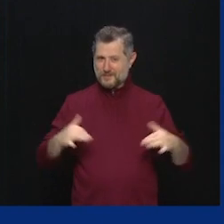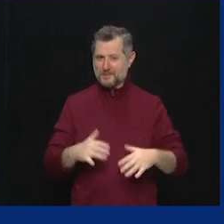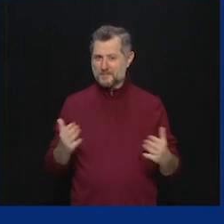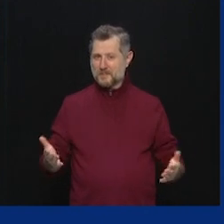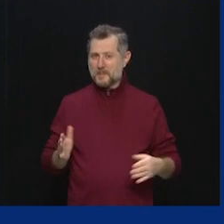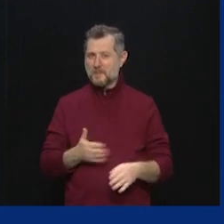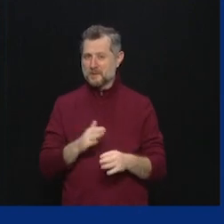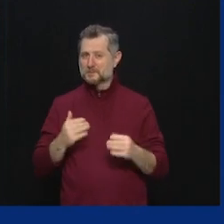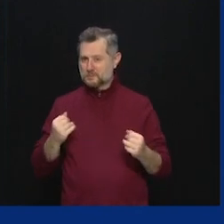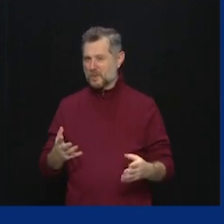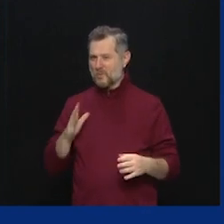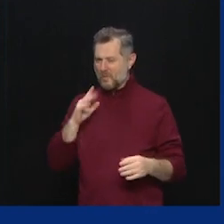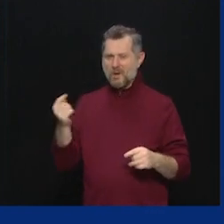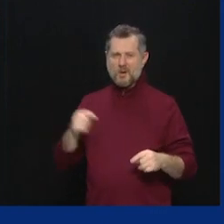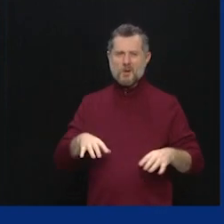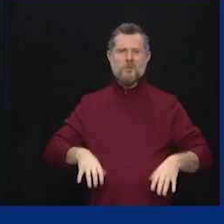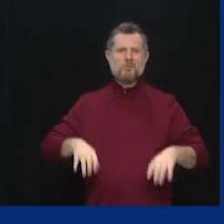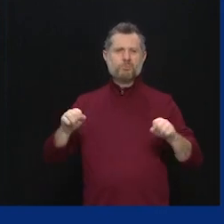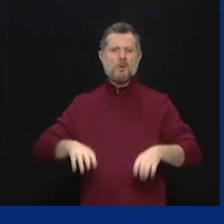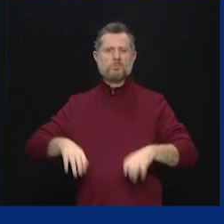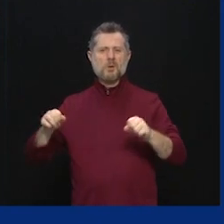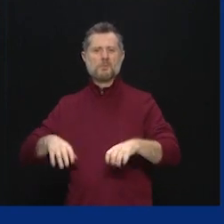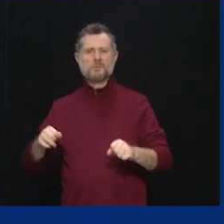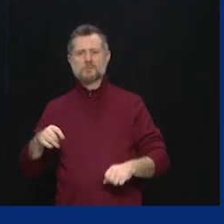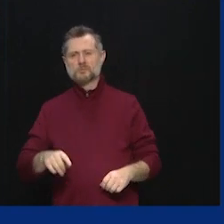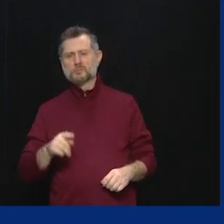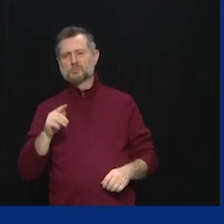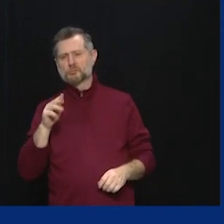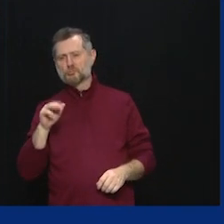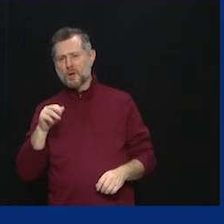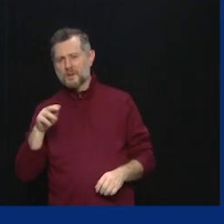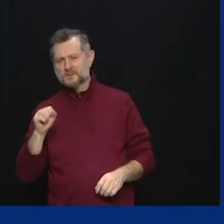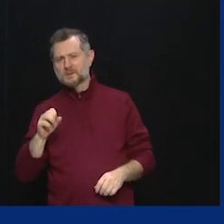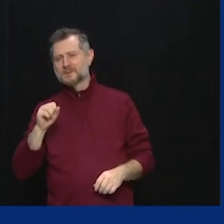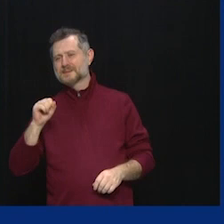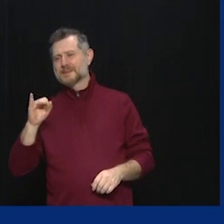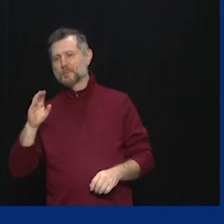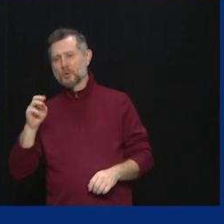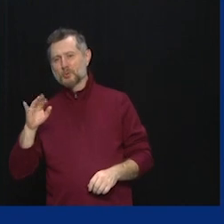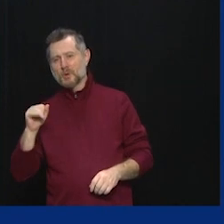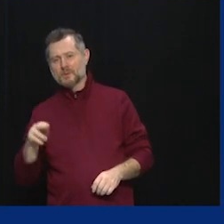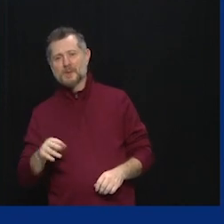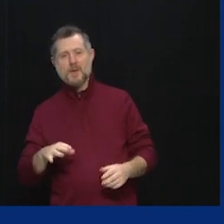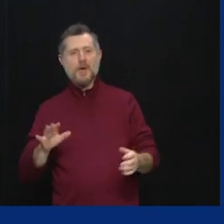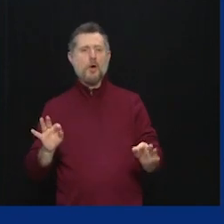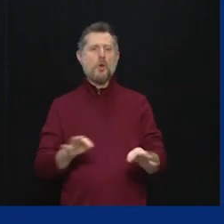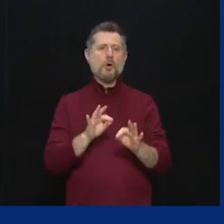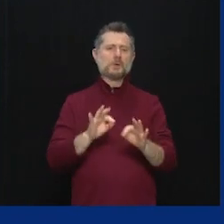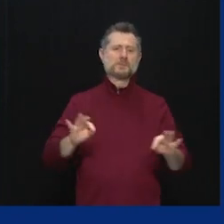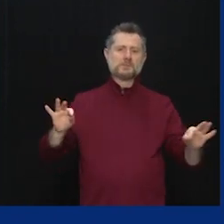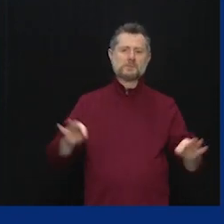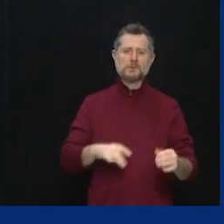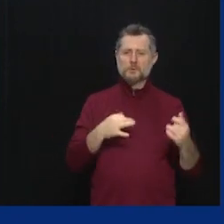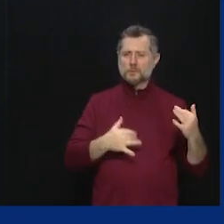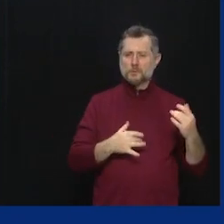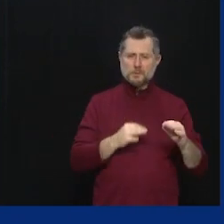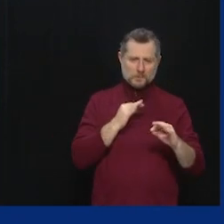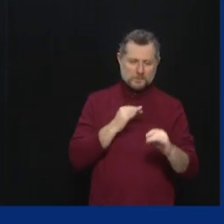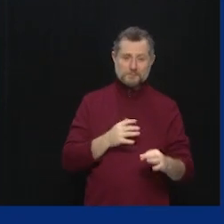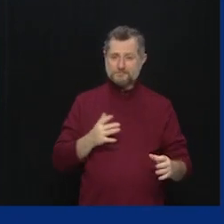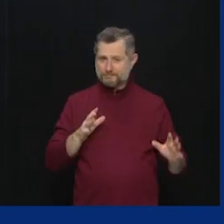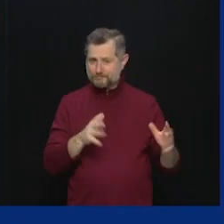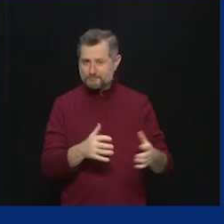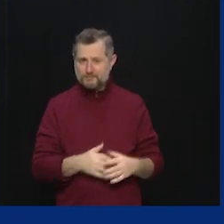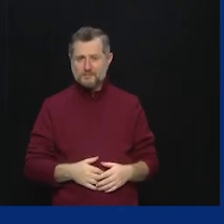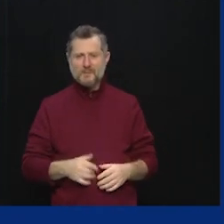doesn't love the Trans-Siberian Orchestra at Christmas time? Genesis, the New Kids on the Block, and so much more. I focus